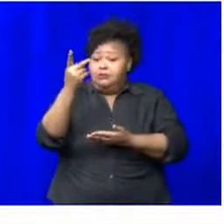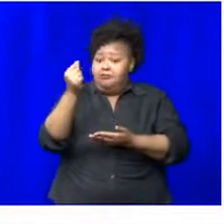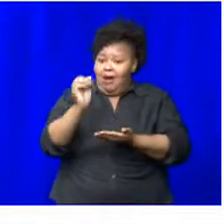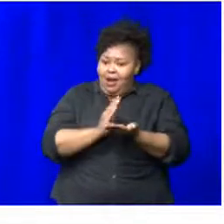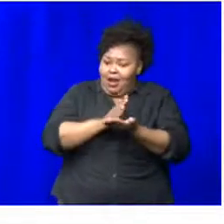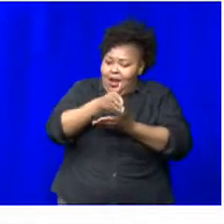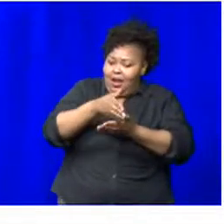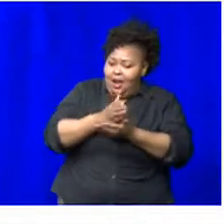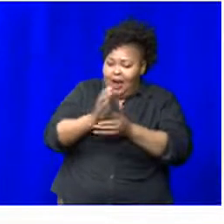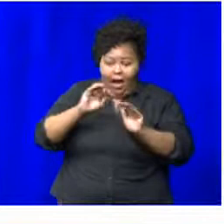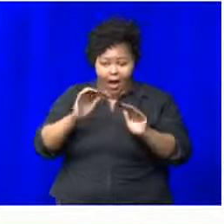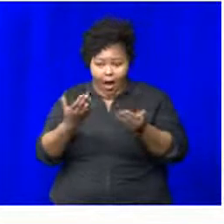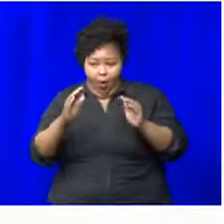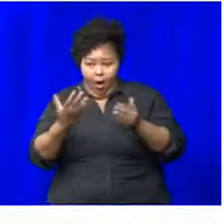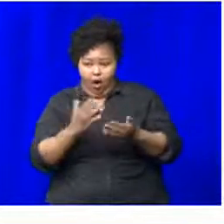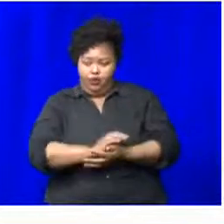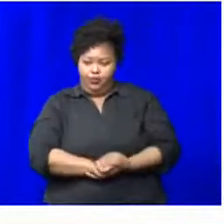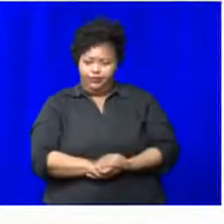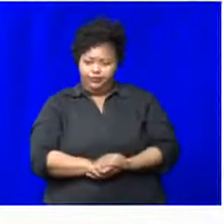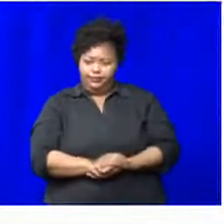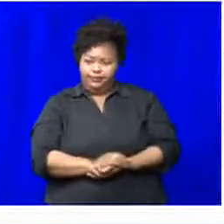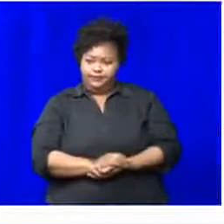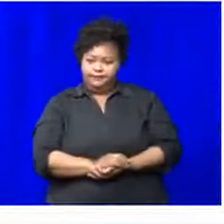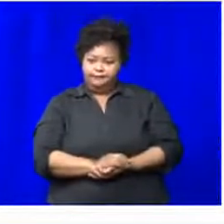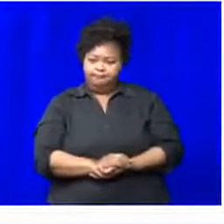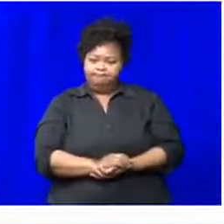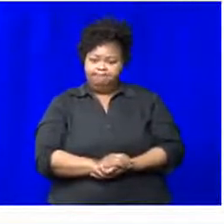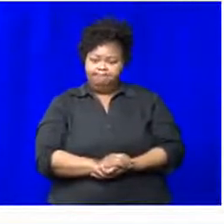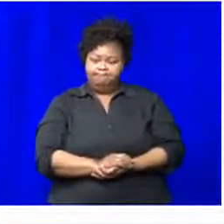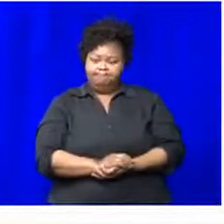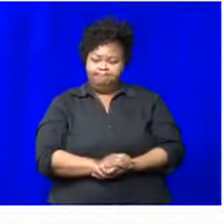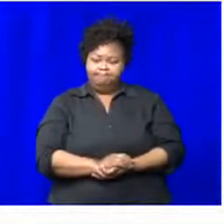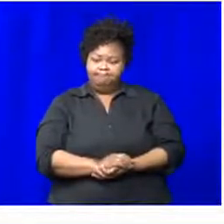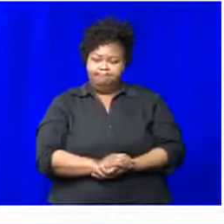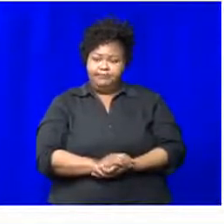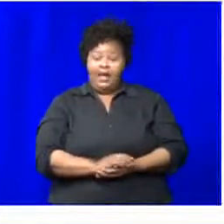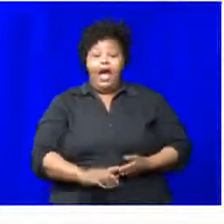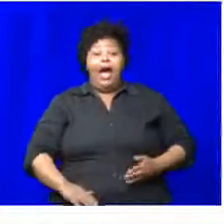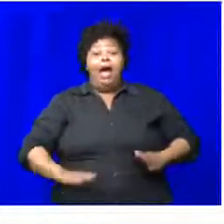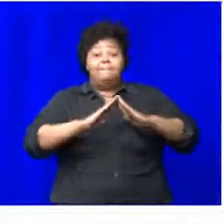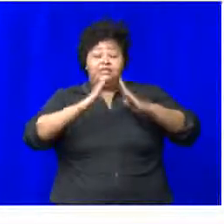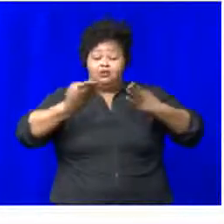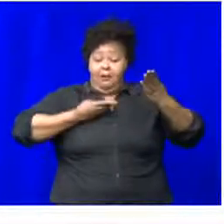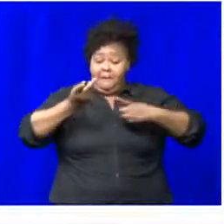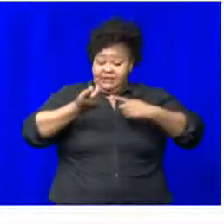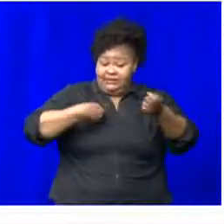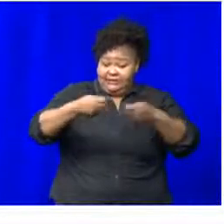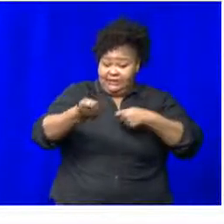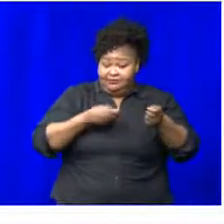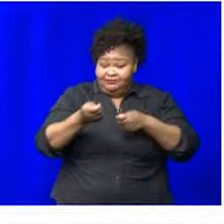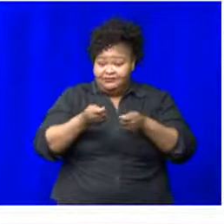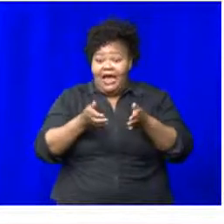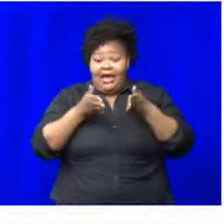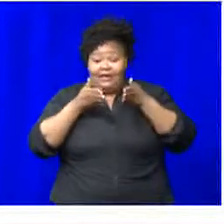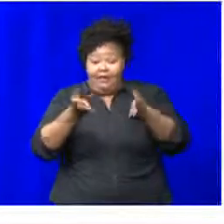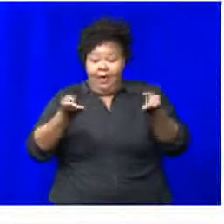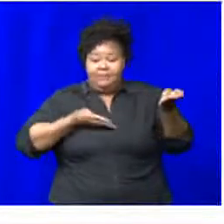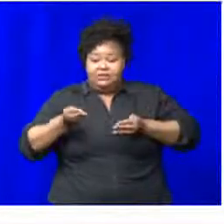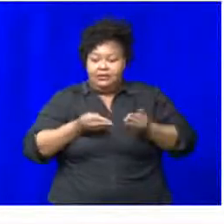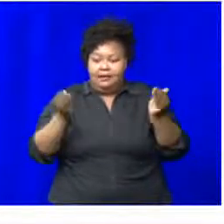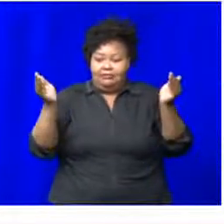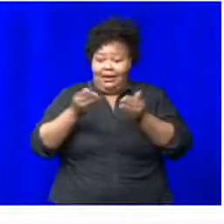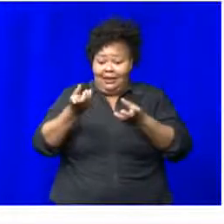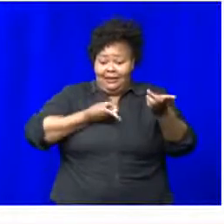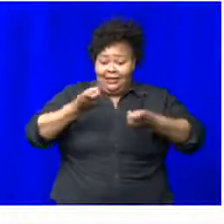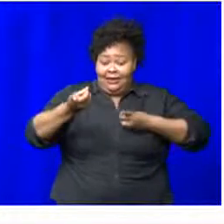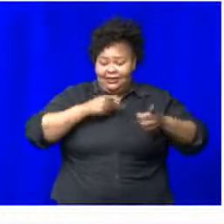finance itself. Umqondisi welihlangothi lwemabhizinisi yetiko letekuthengiselana Mluleki Dlamini uthi